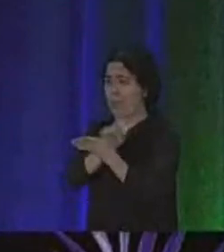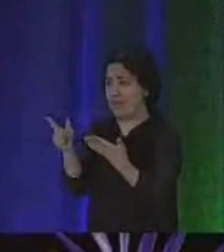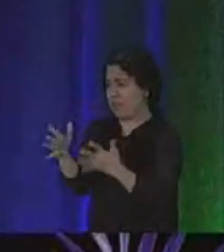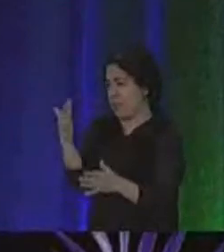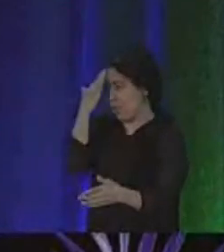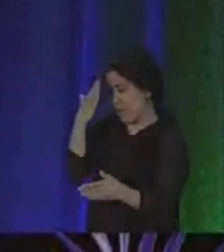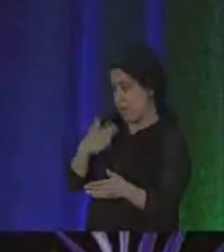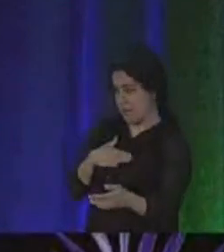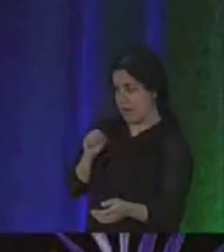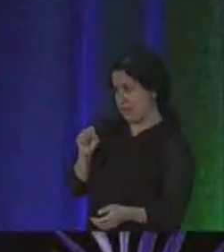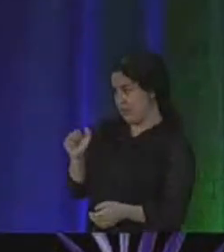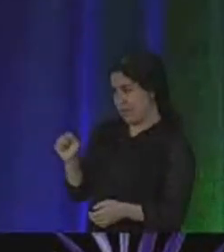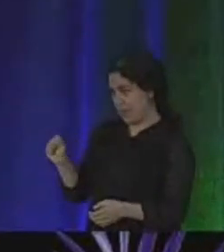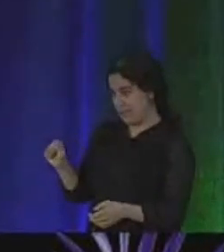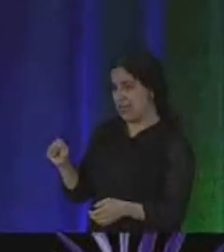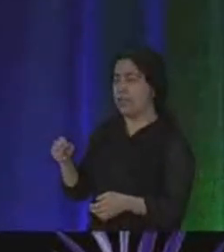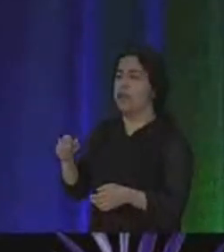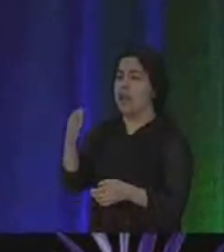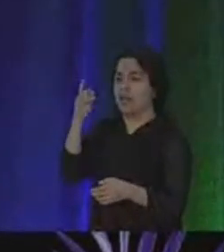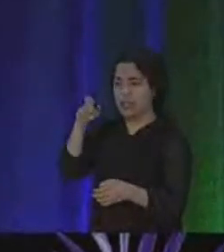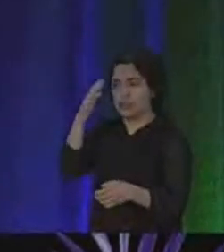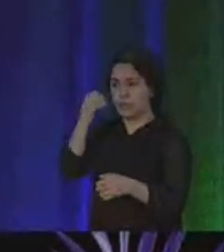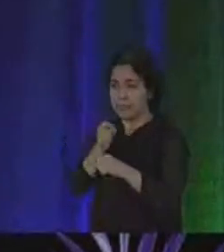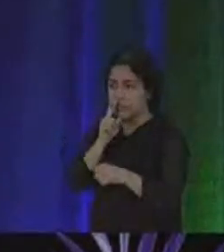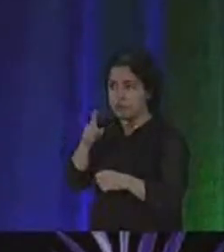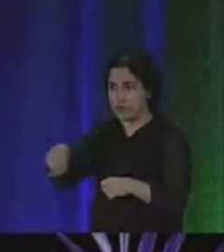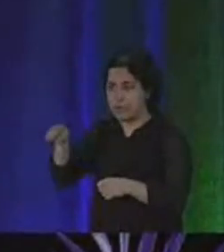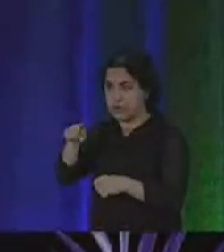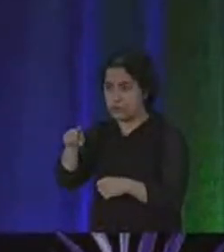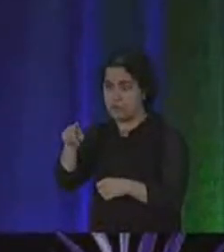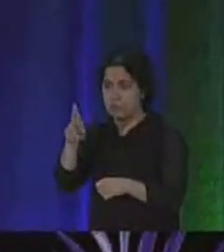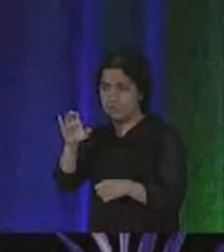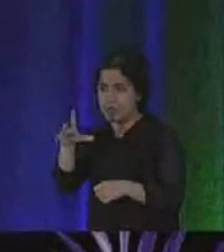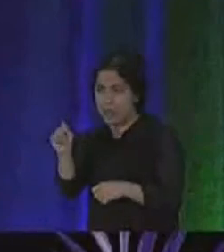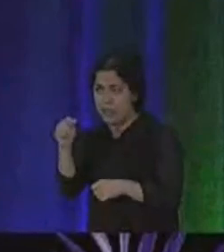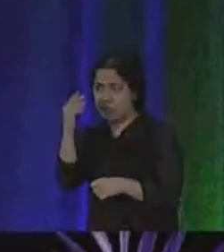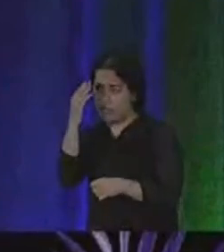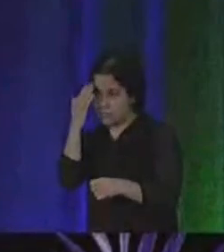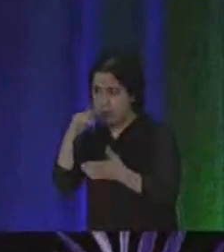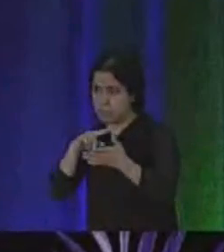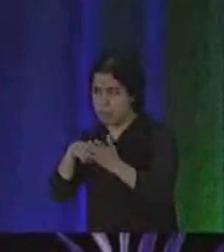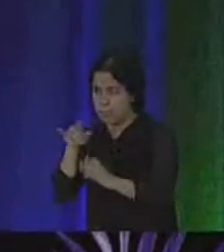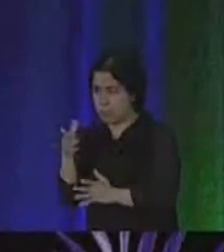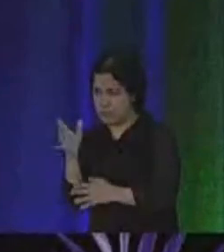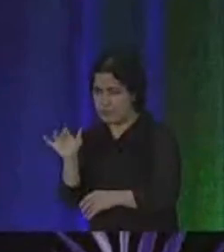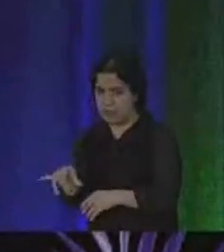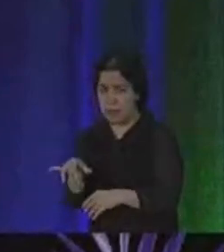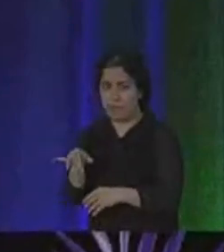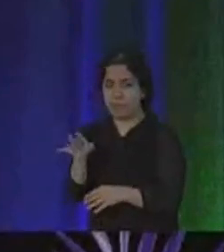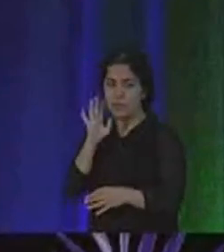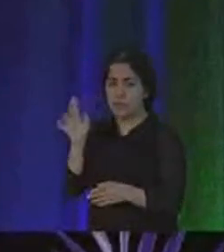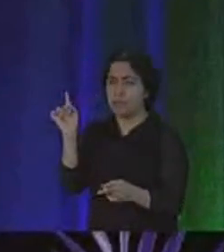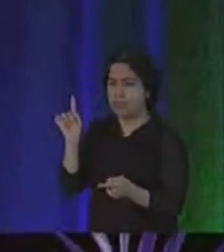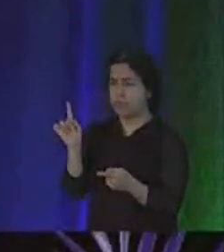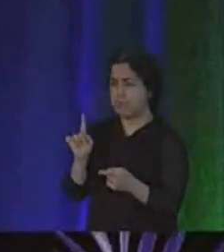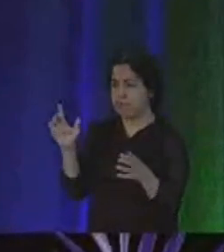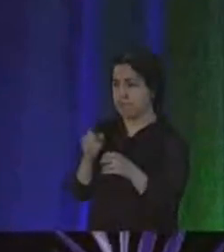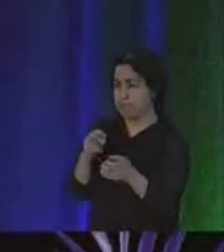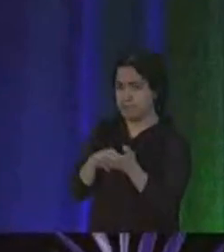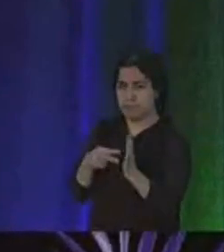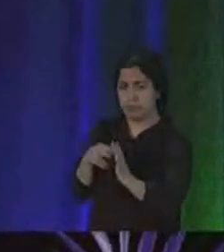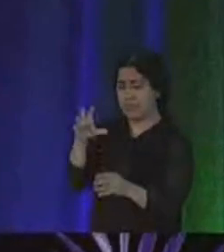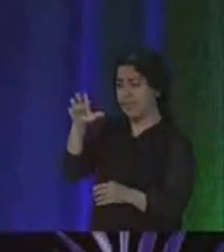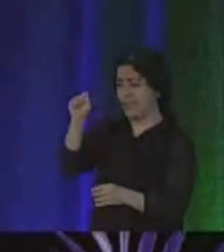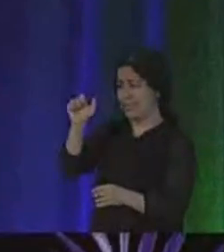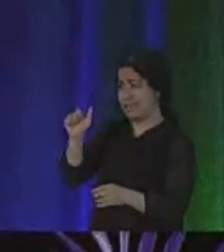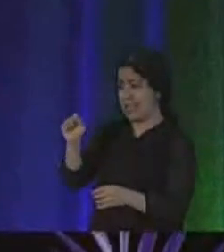React friends know about it too. In particular, we're going to be talking about a micro SaaS. So we're going to niche it down a little bit because a SaaS can mean a whole bunch of